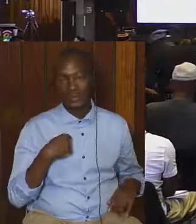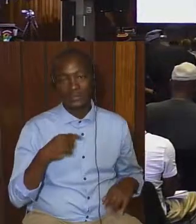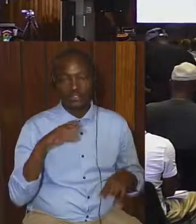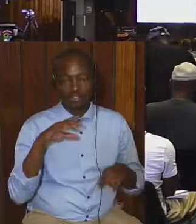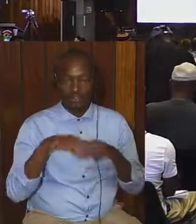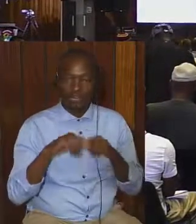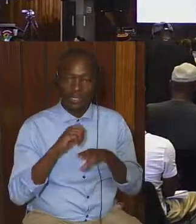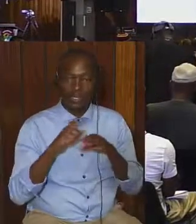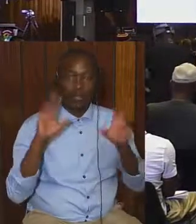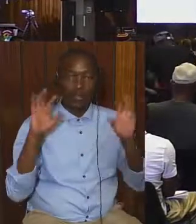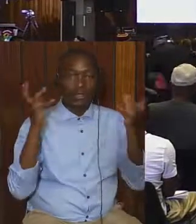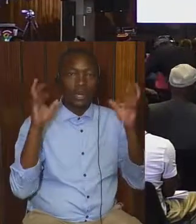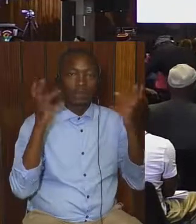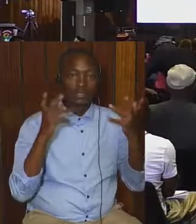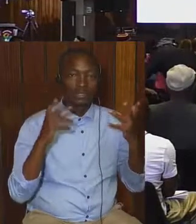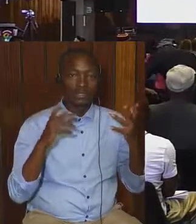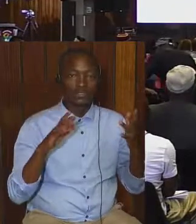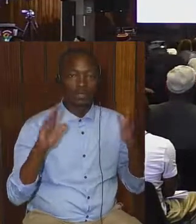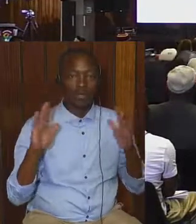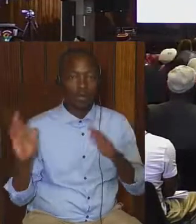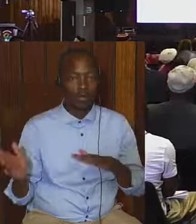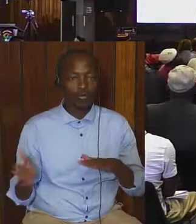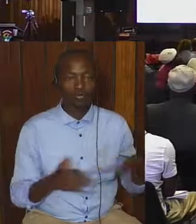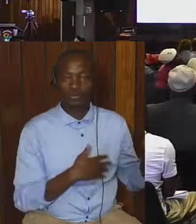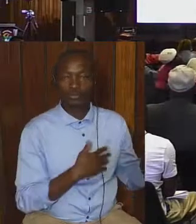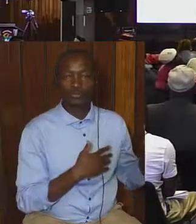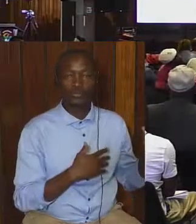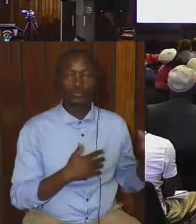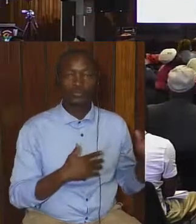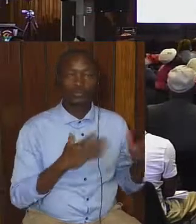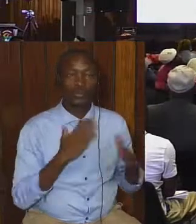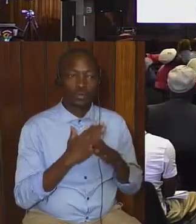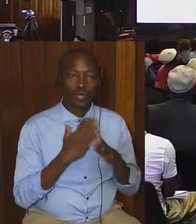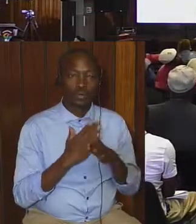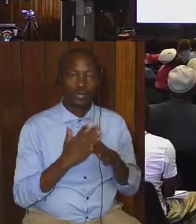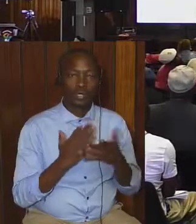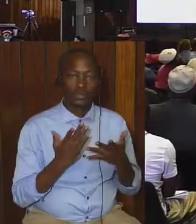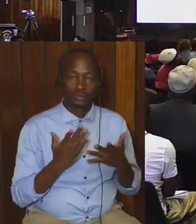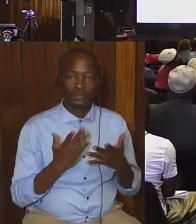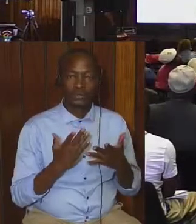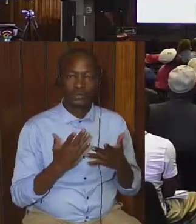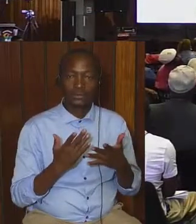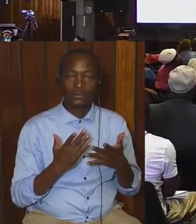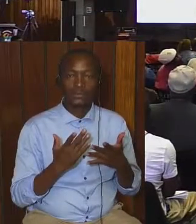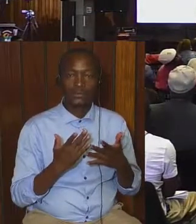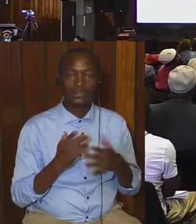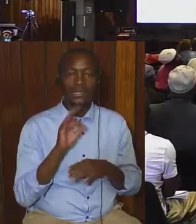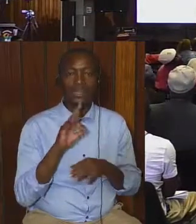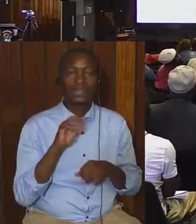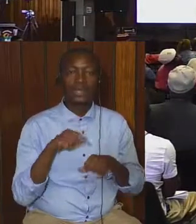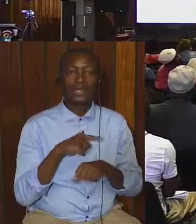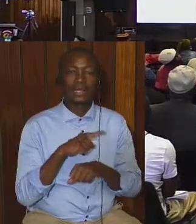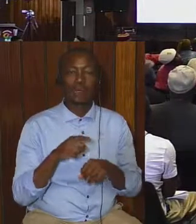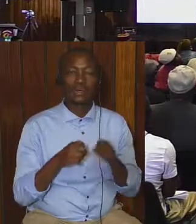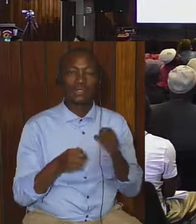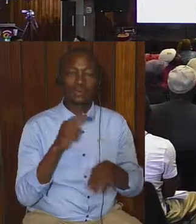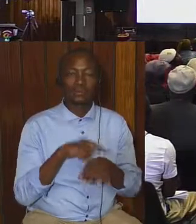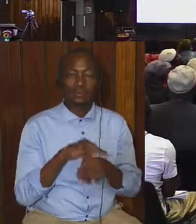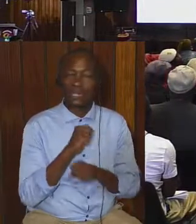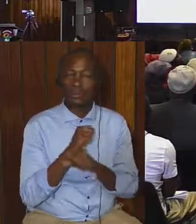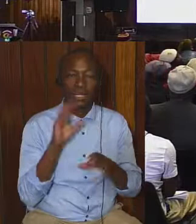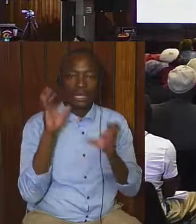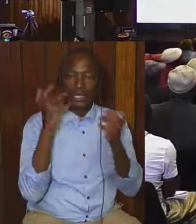nithatha ama-ambulance wonke no operator yini ama-ambulance la thatha 3 hours sometime